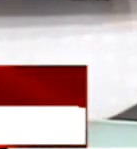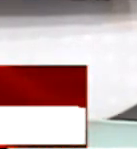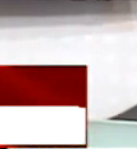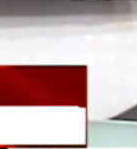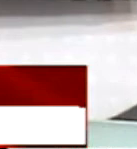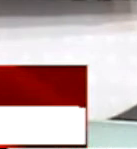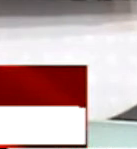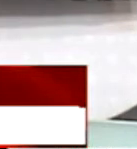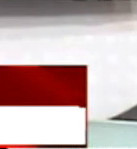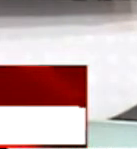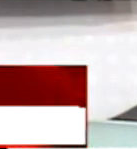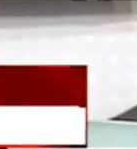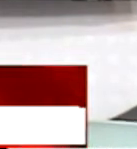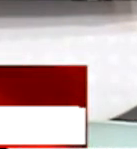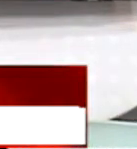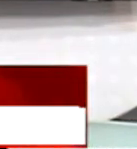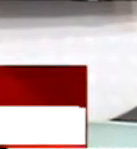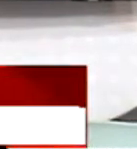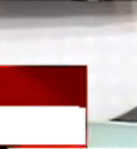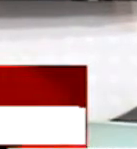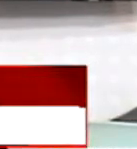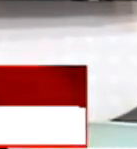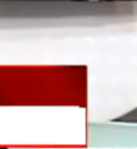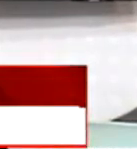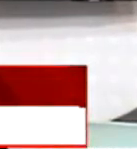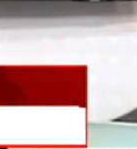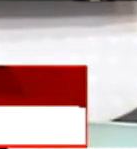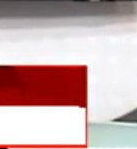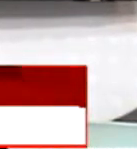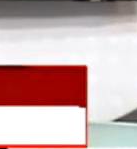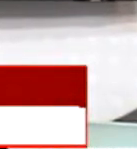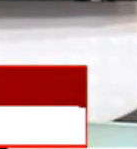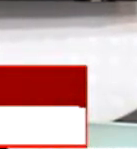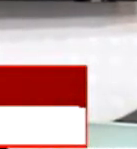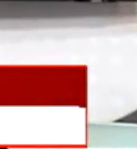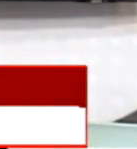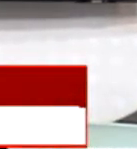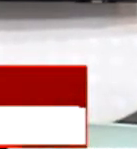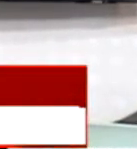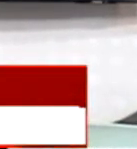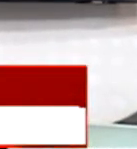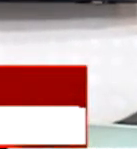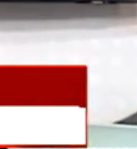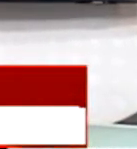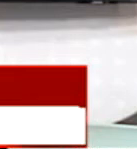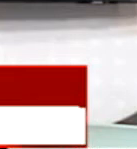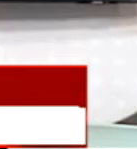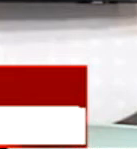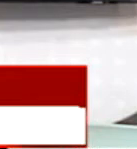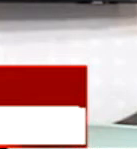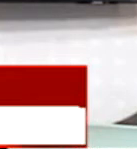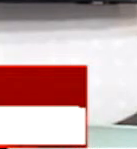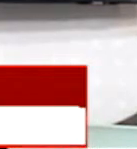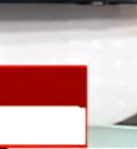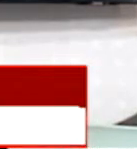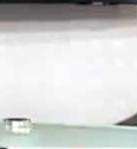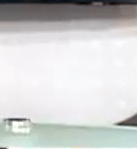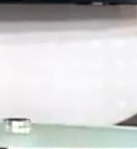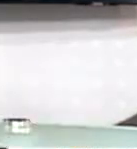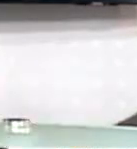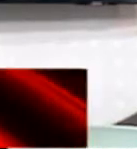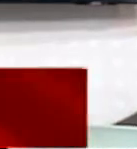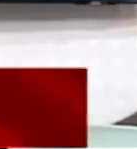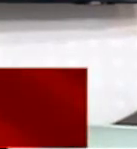Kibet brings you the day's sports. Atta Nayeche is known as the mother of all the